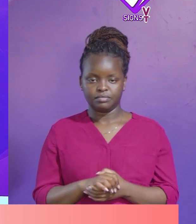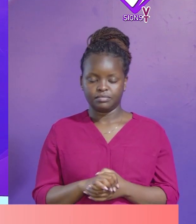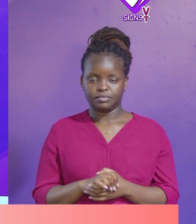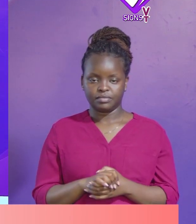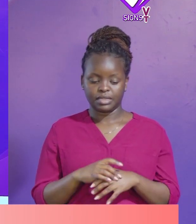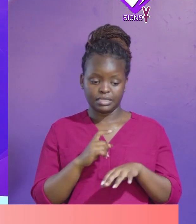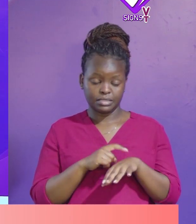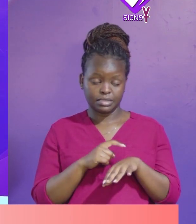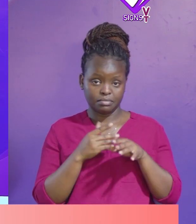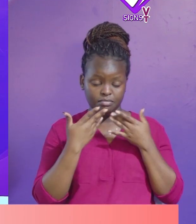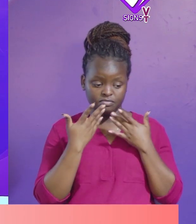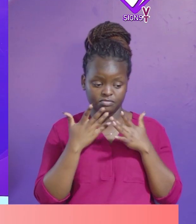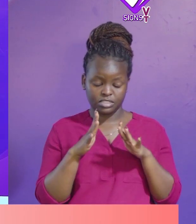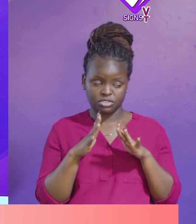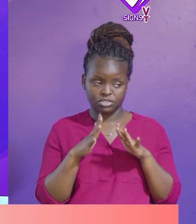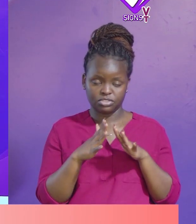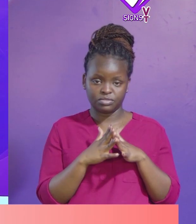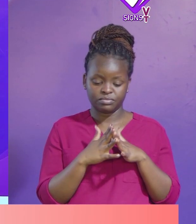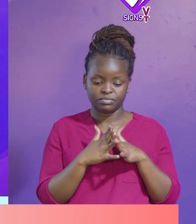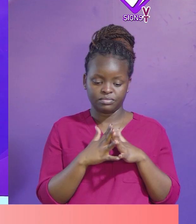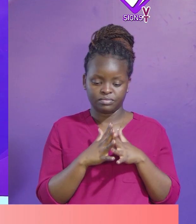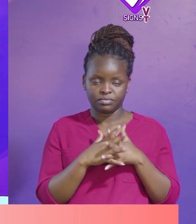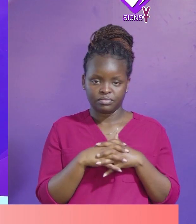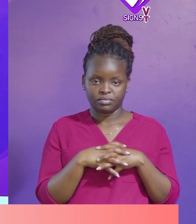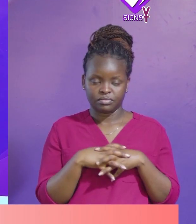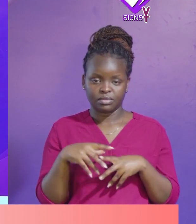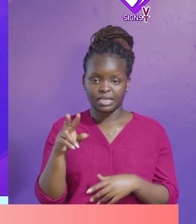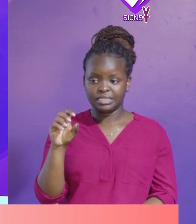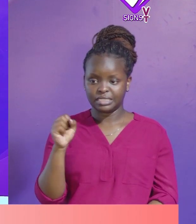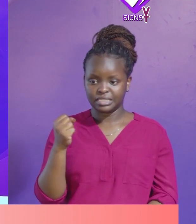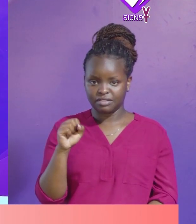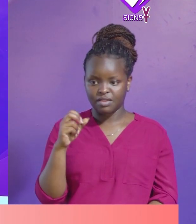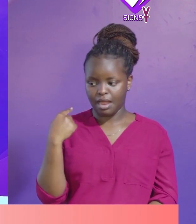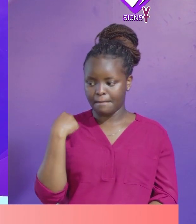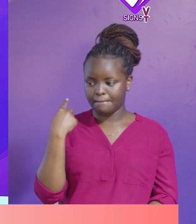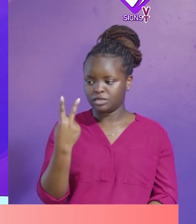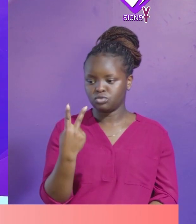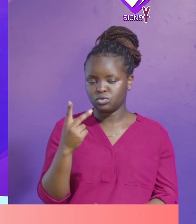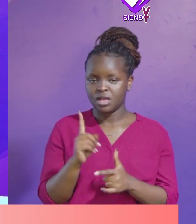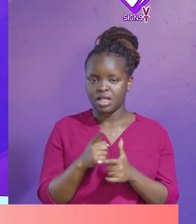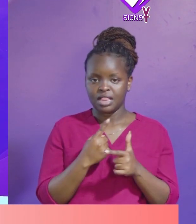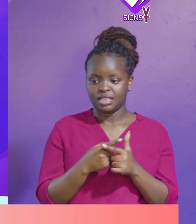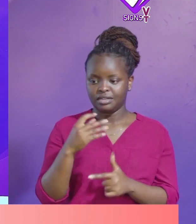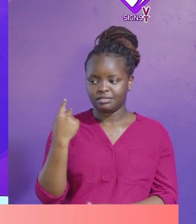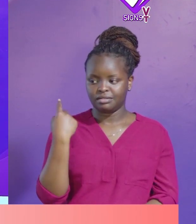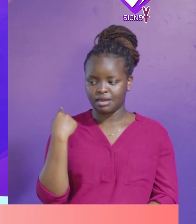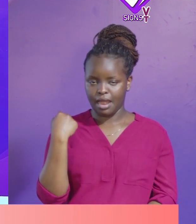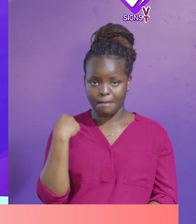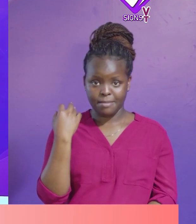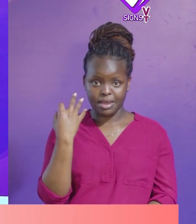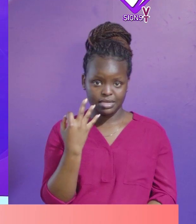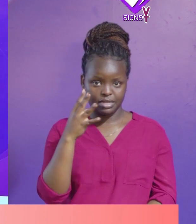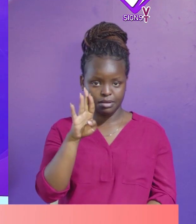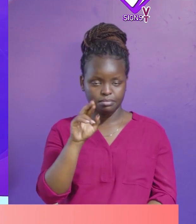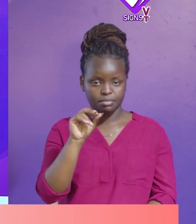When you finish I mean, silver you come second, then bronze you come third. So that is,